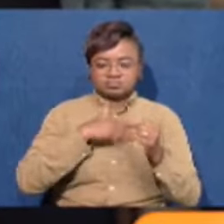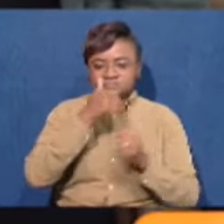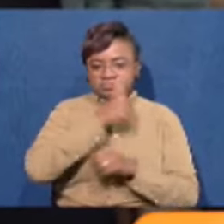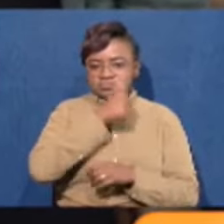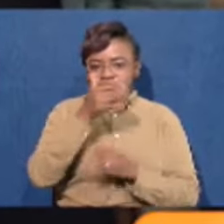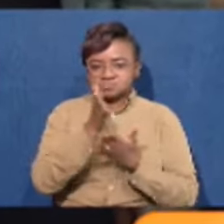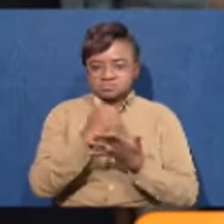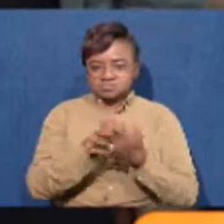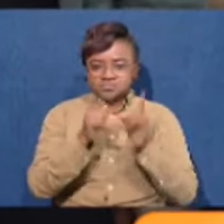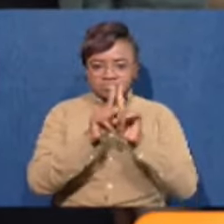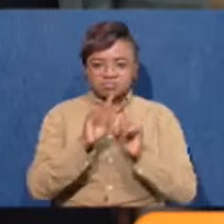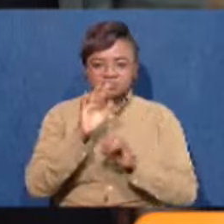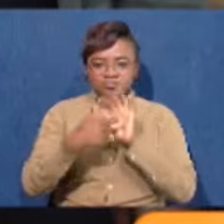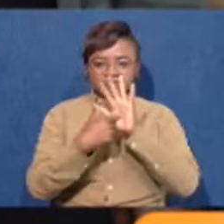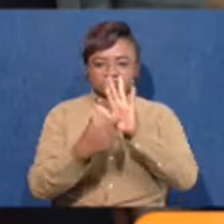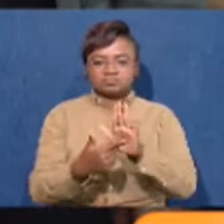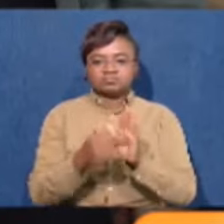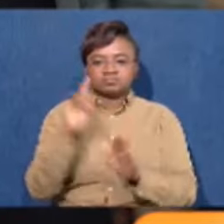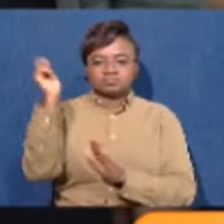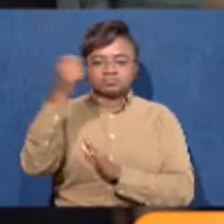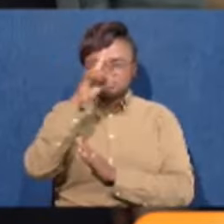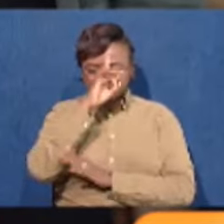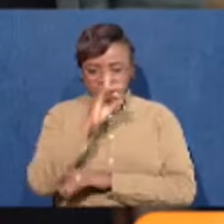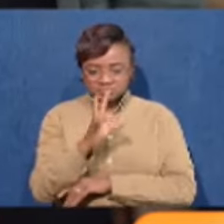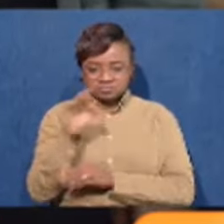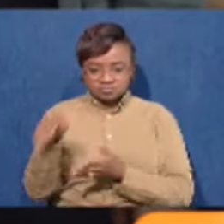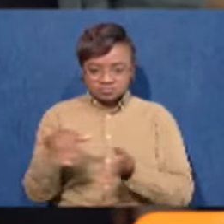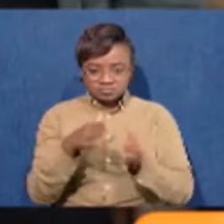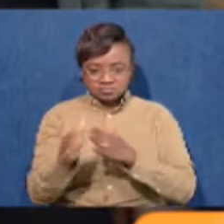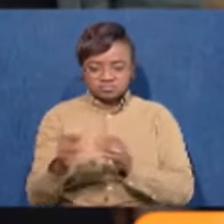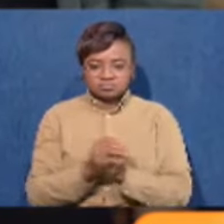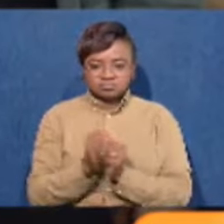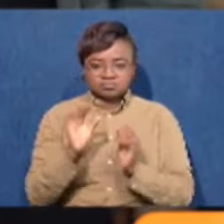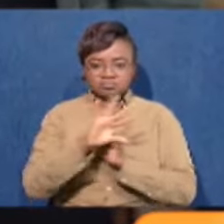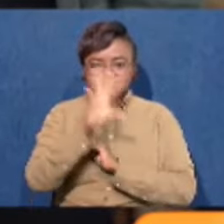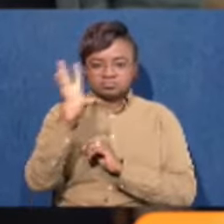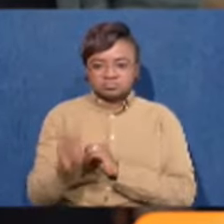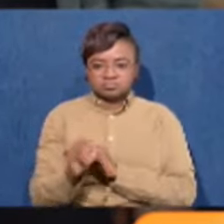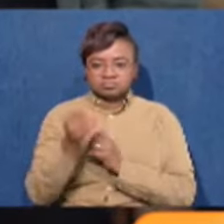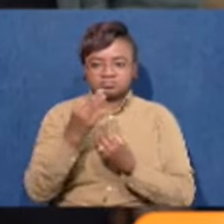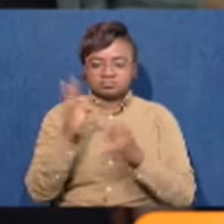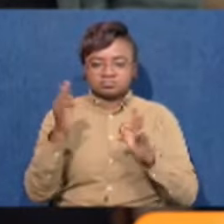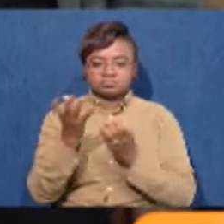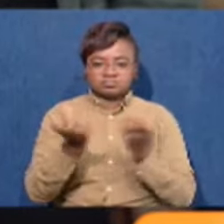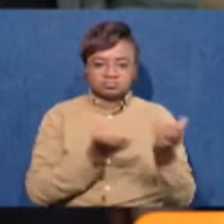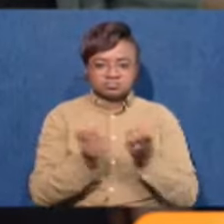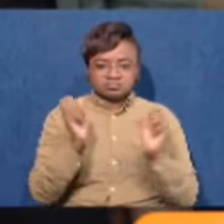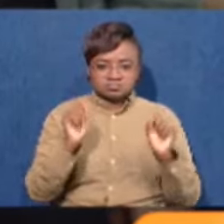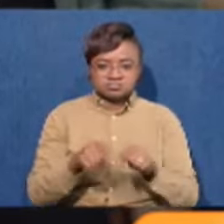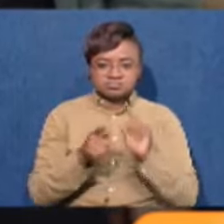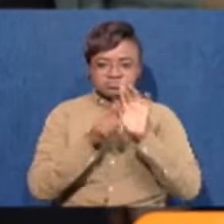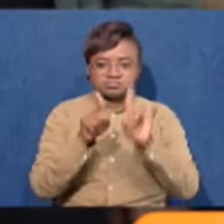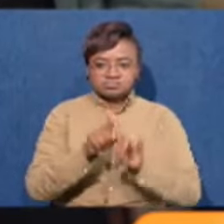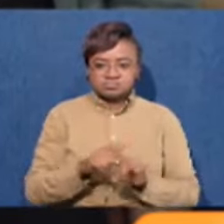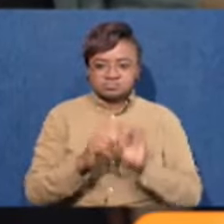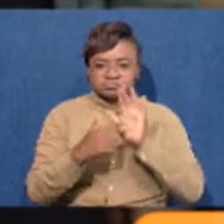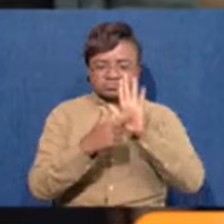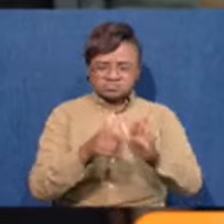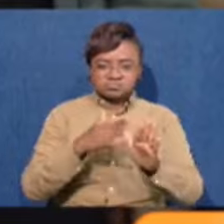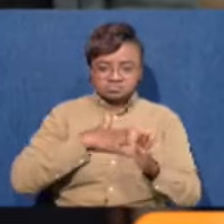will also highlight Kenya's critical role in the African Free Continental Trade Area and underscore our position as a